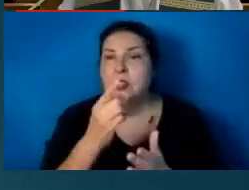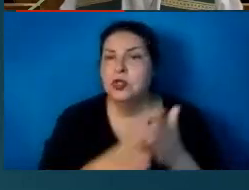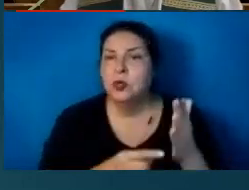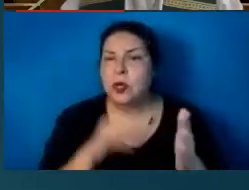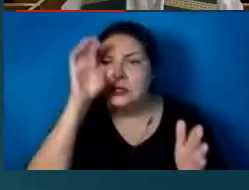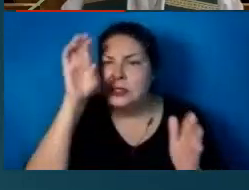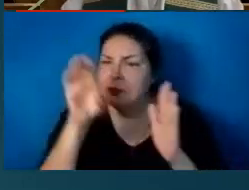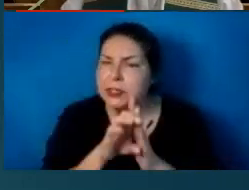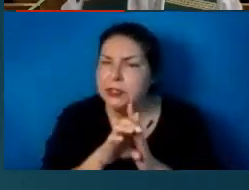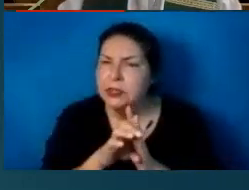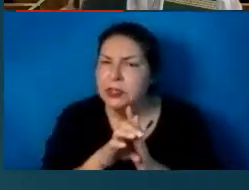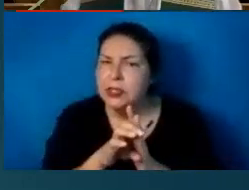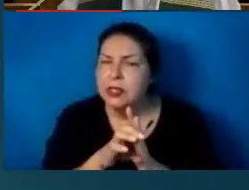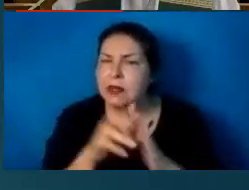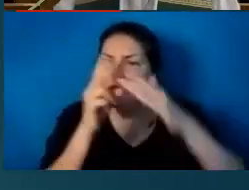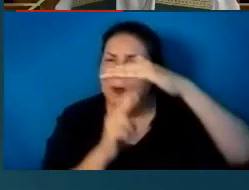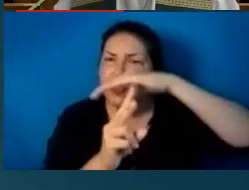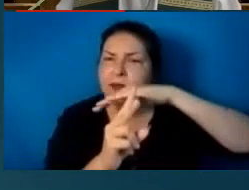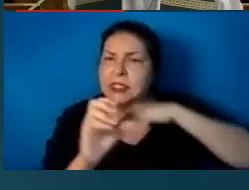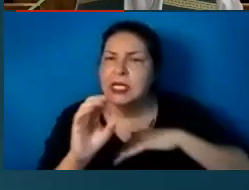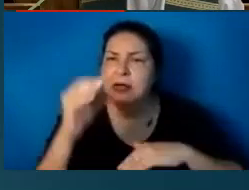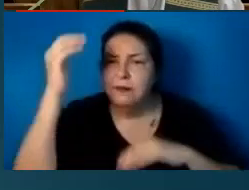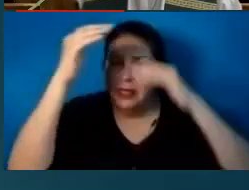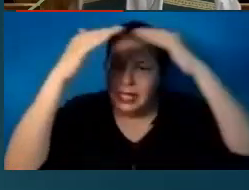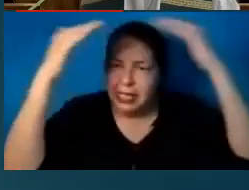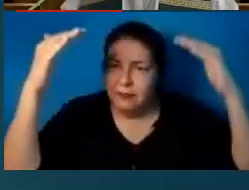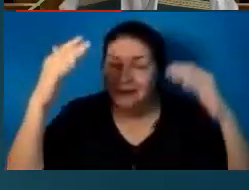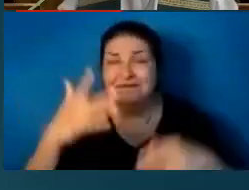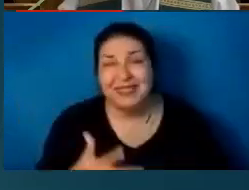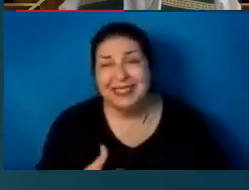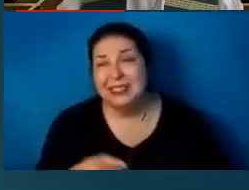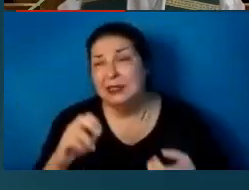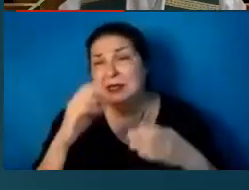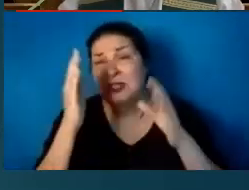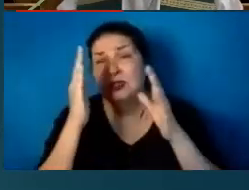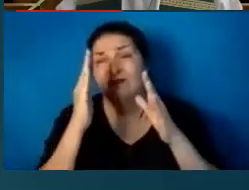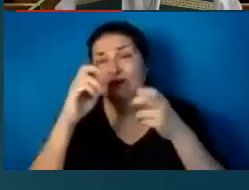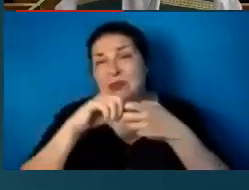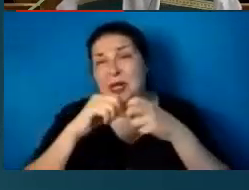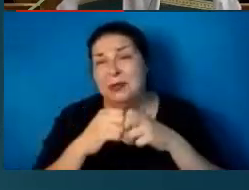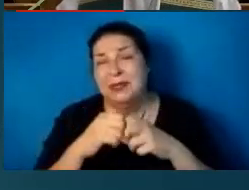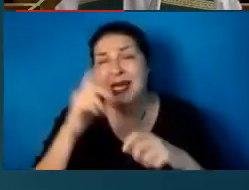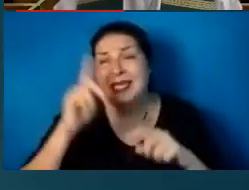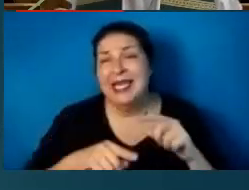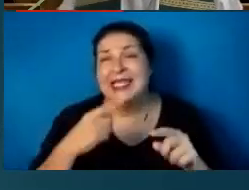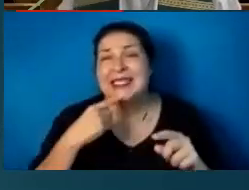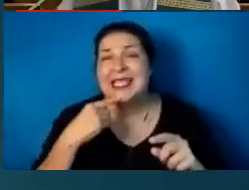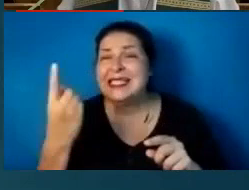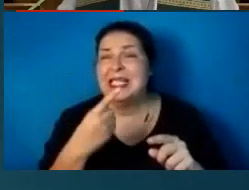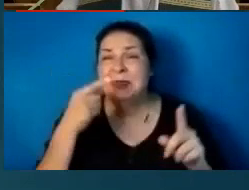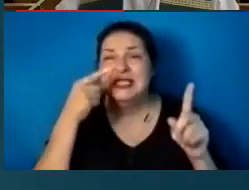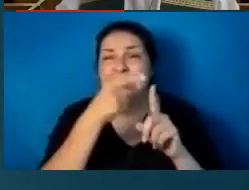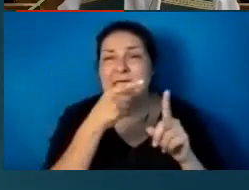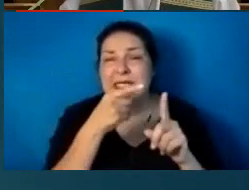of heaven? The trouble is, I can't point to any specific thing that can't be said right